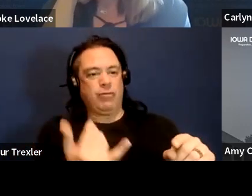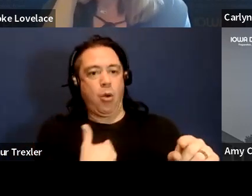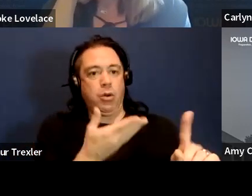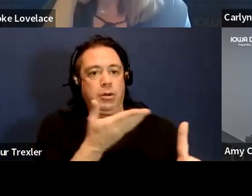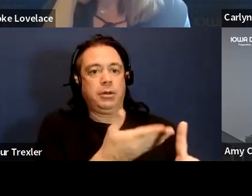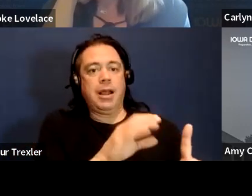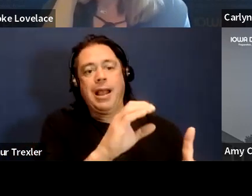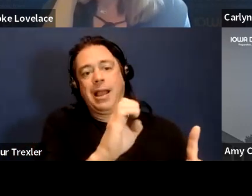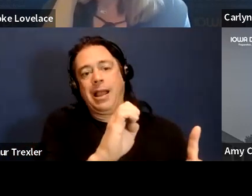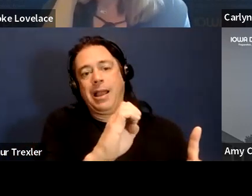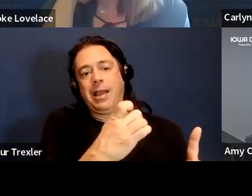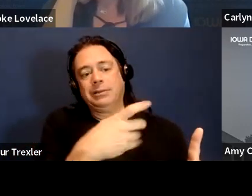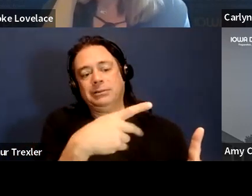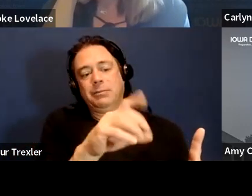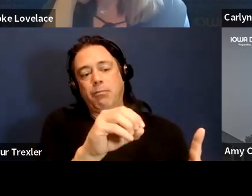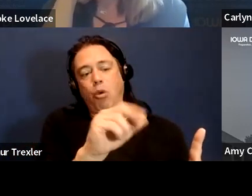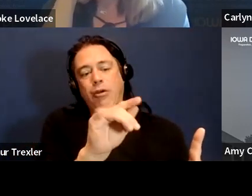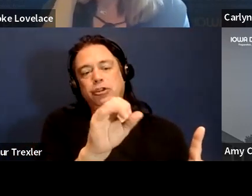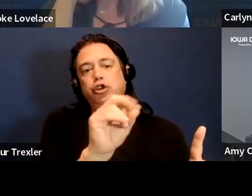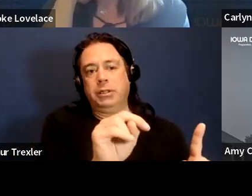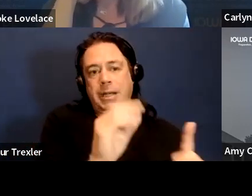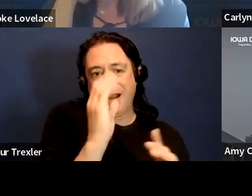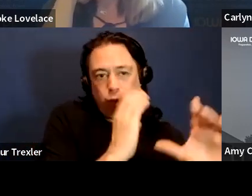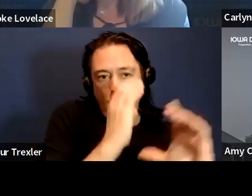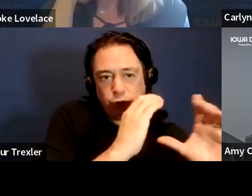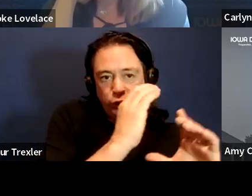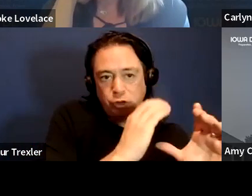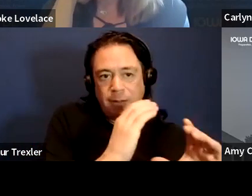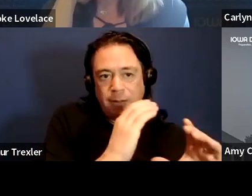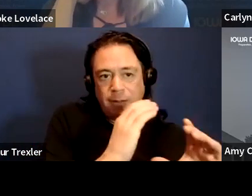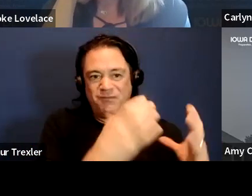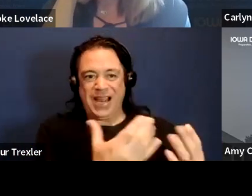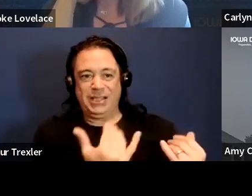where we are understanding what needs to be